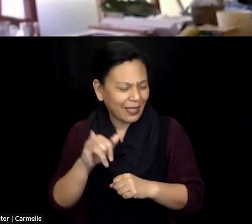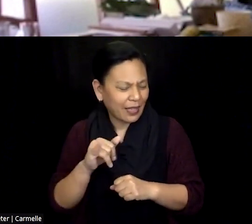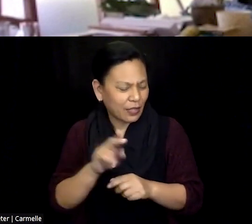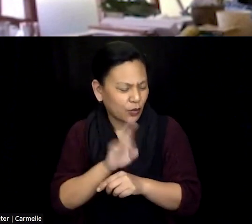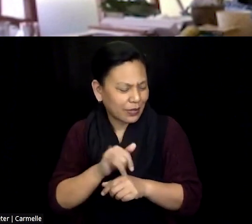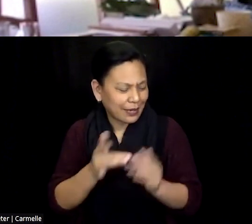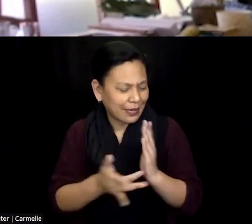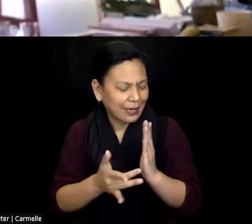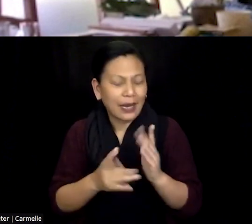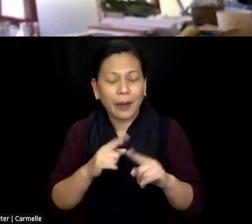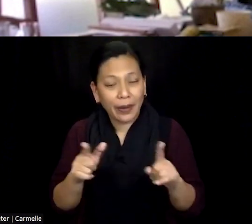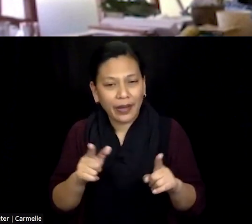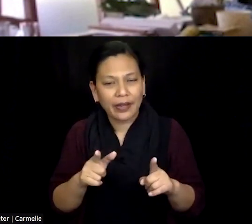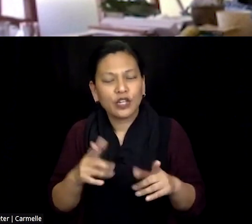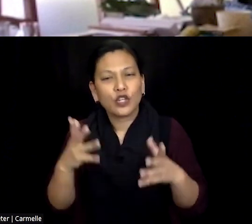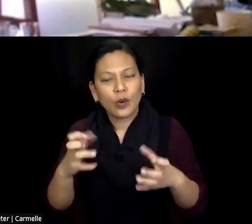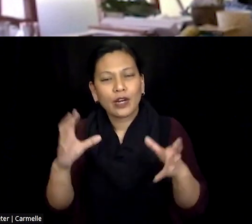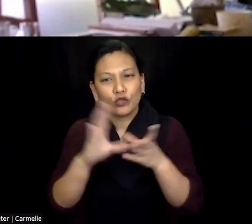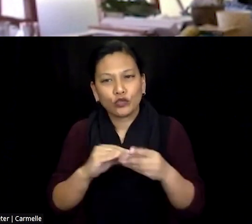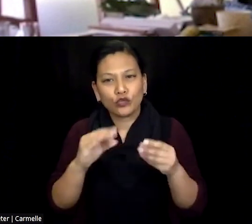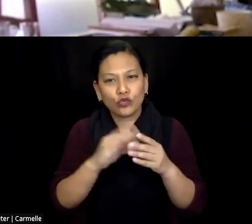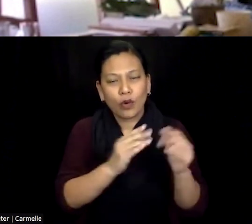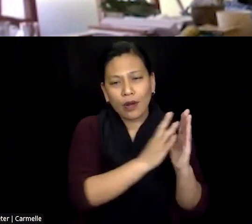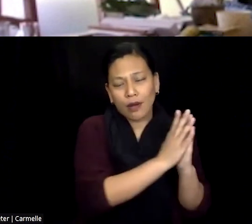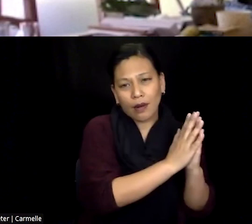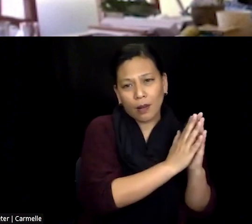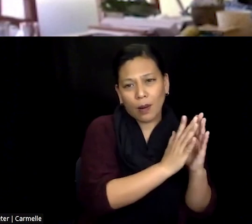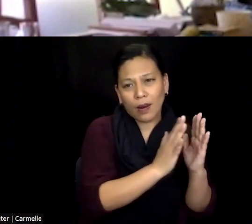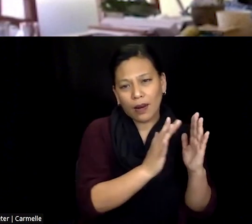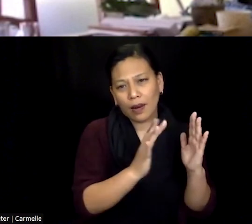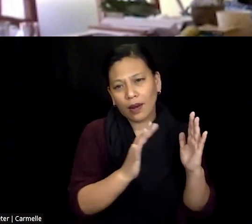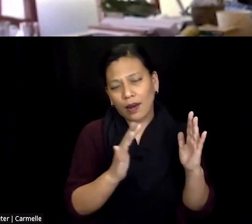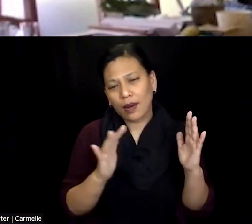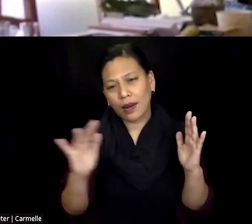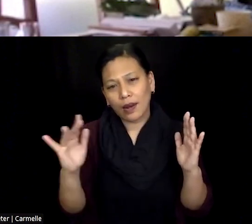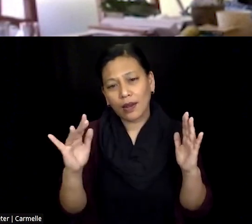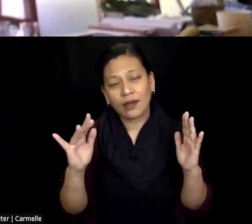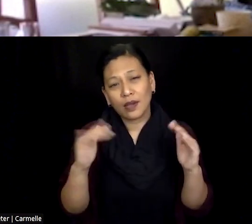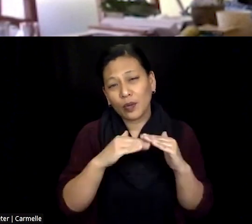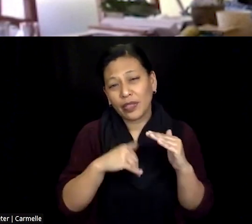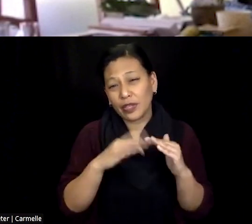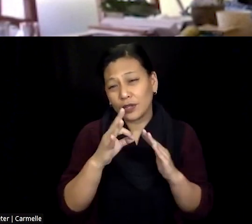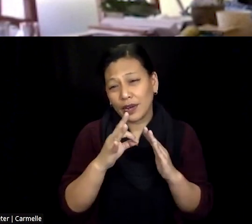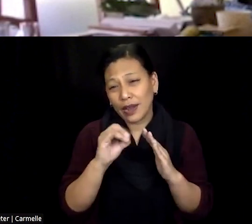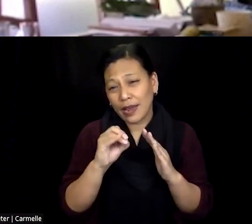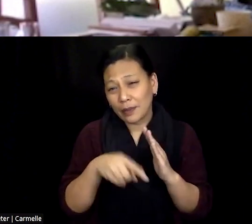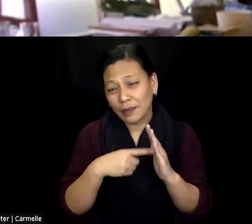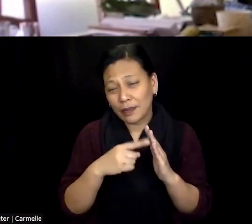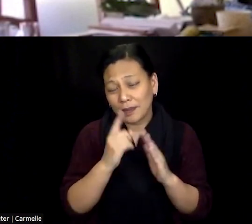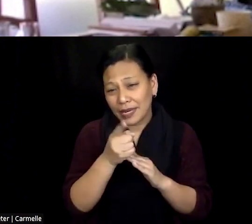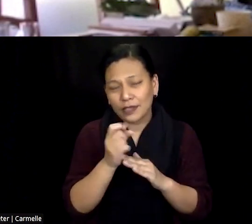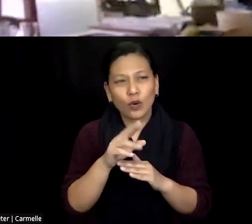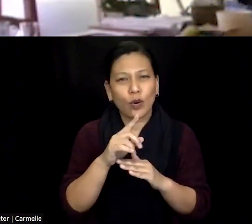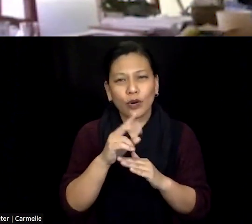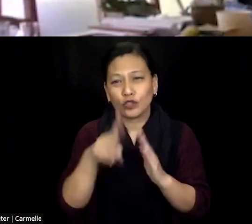that. But to tell a story over a 90-minute or 2-hour period is very different than telling a story over